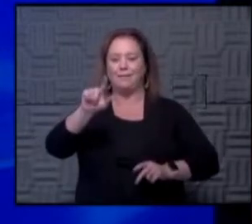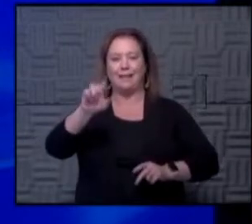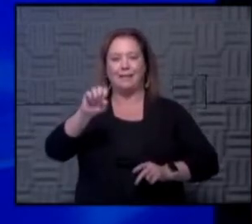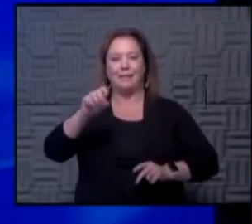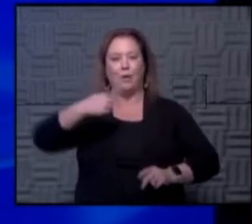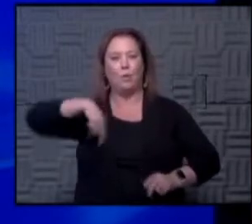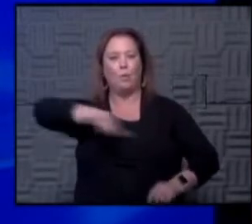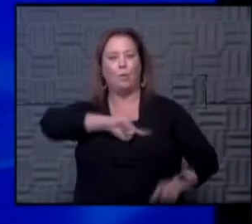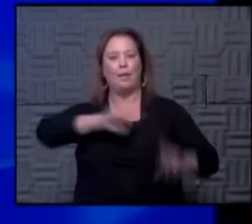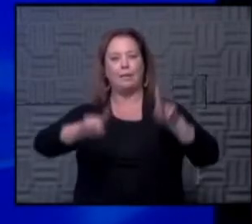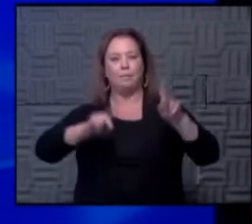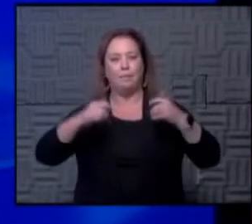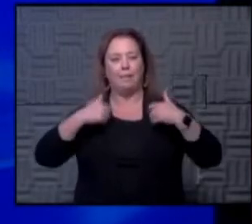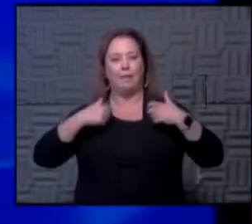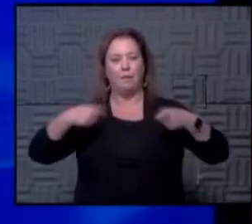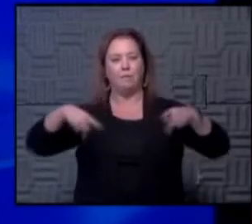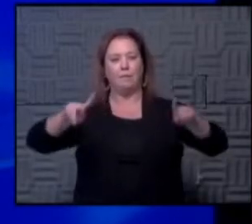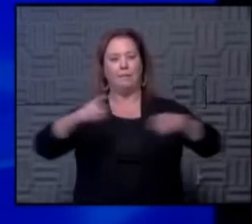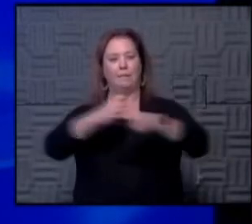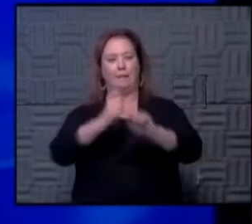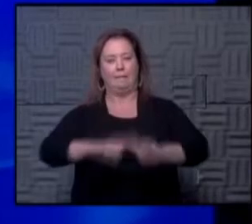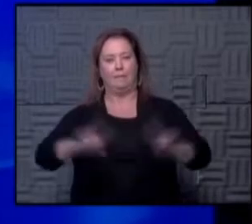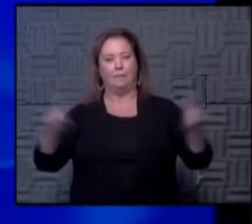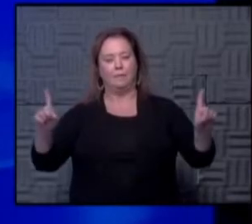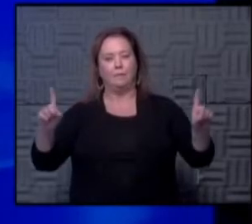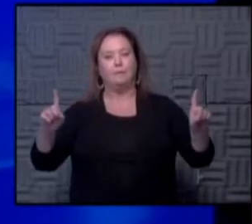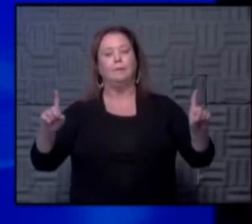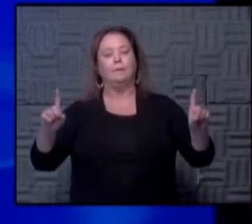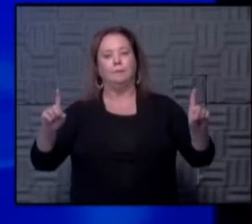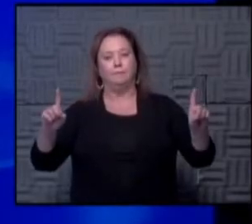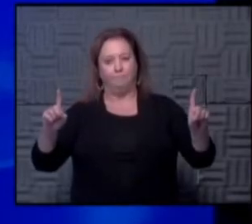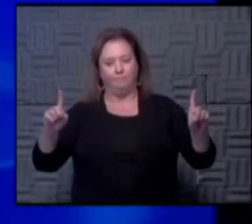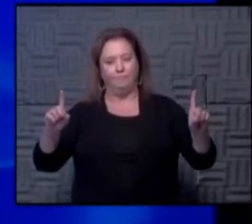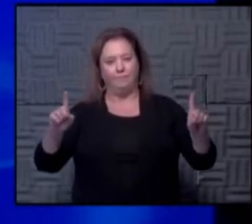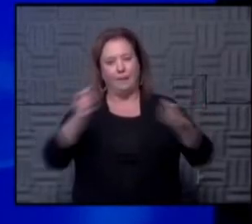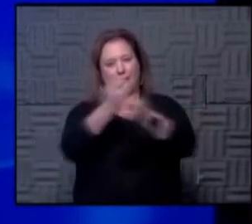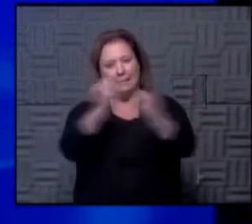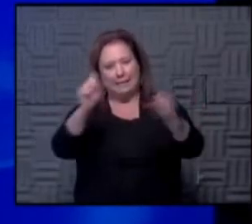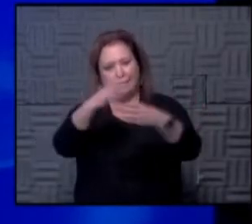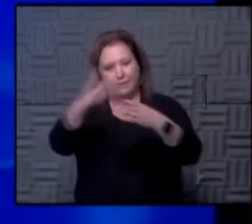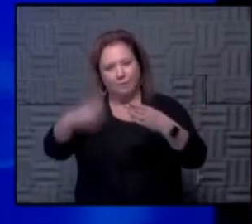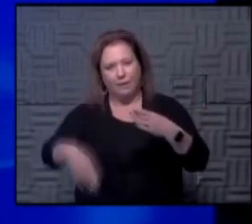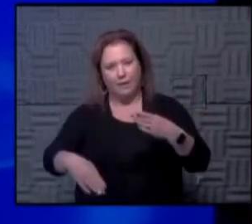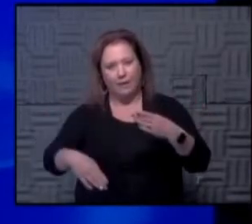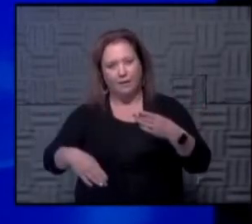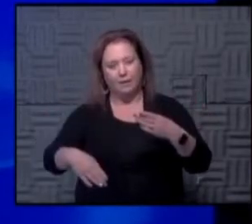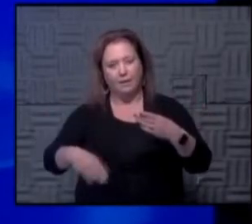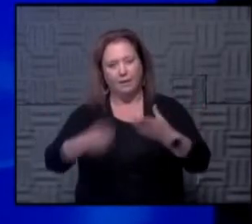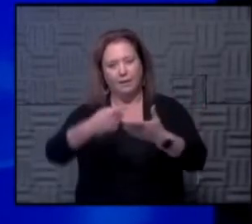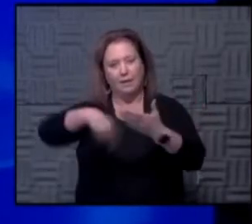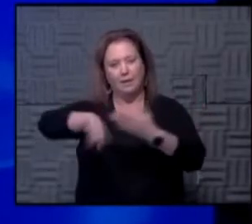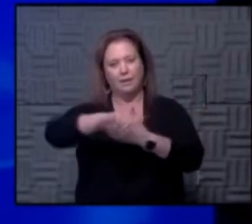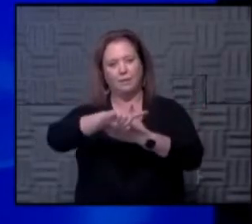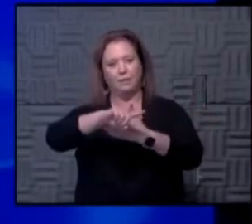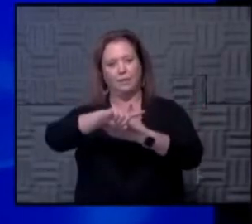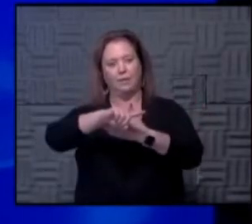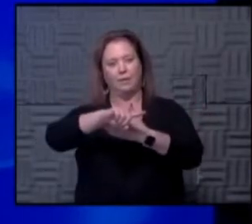people have the opportunity to make a difference. So be safe this weekend. Next